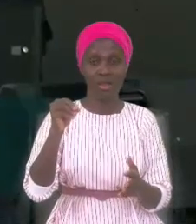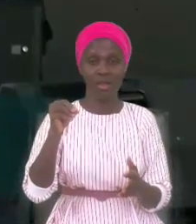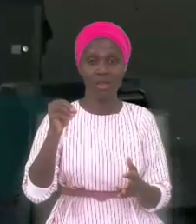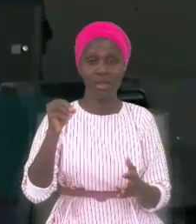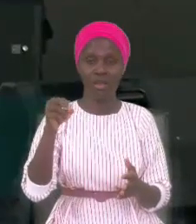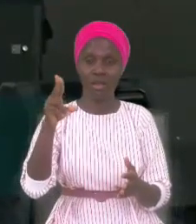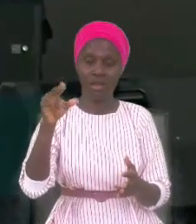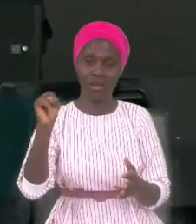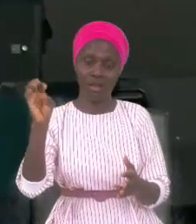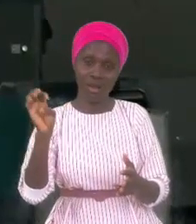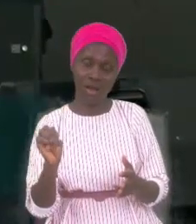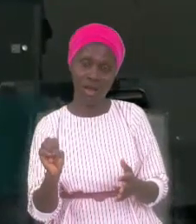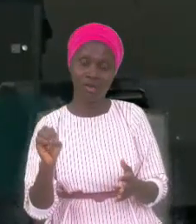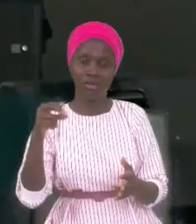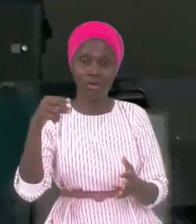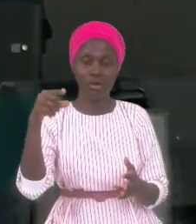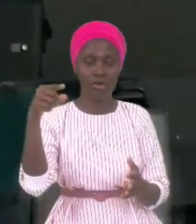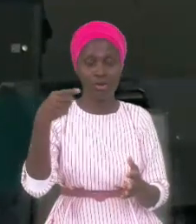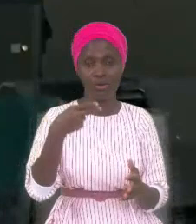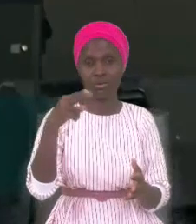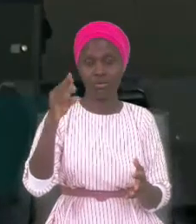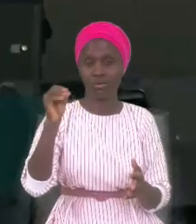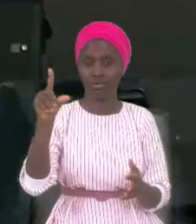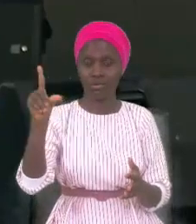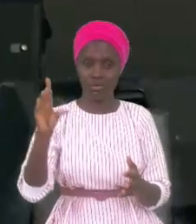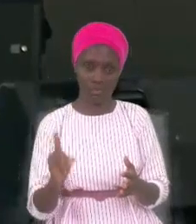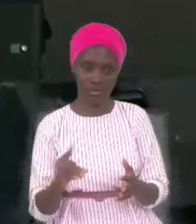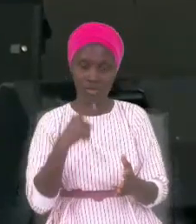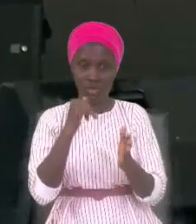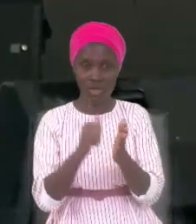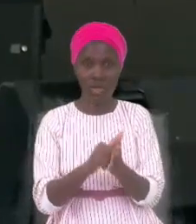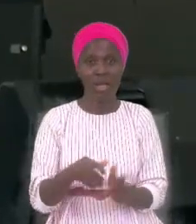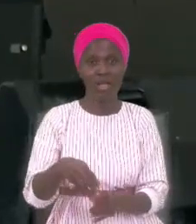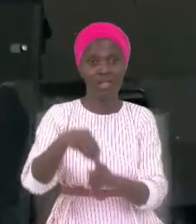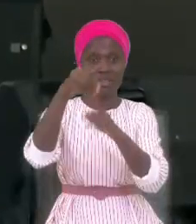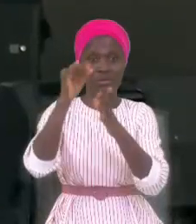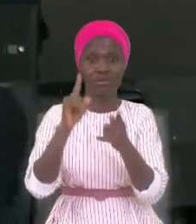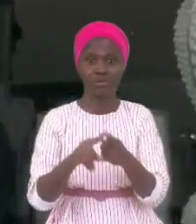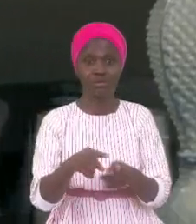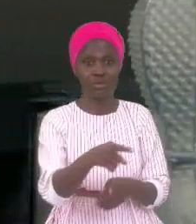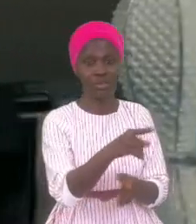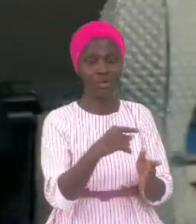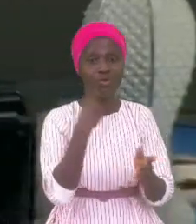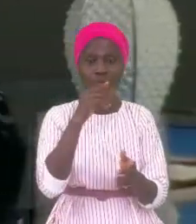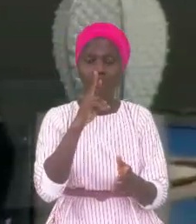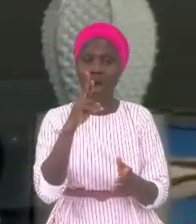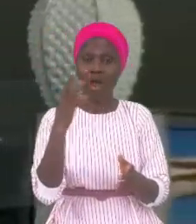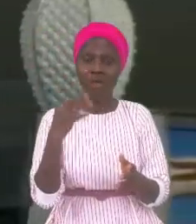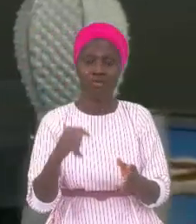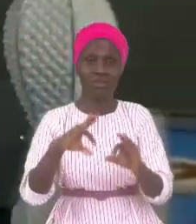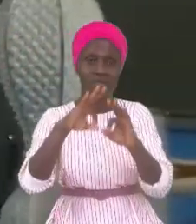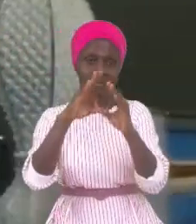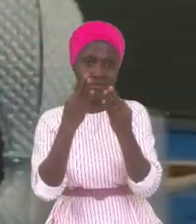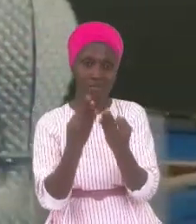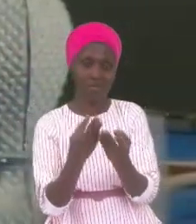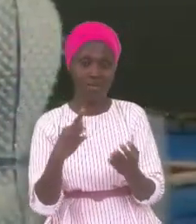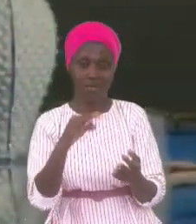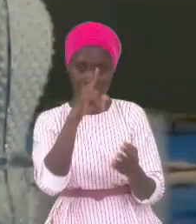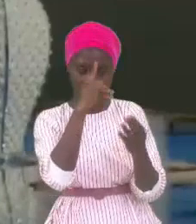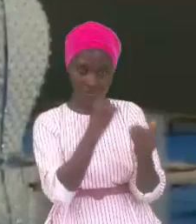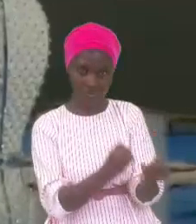unto them who have the household of faith. Not household of unbelief, not household